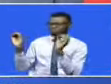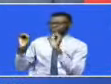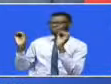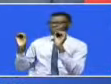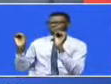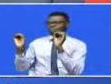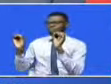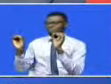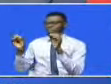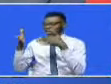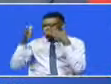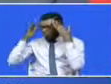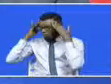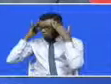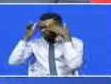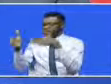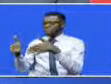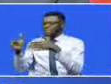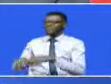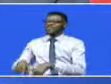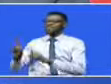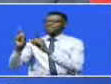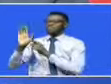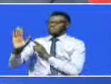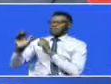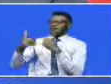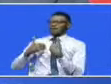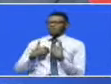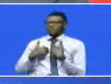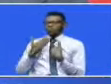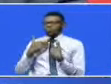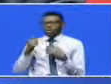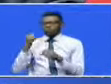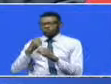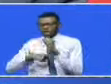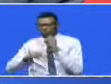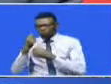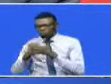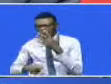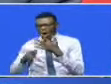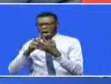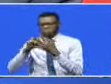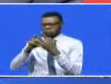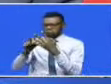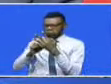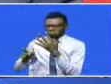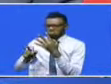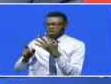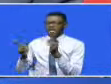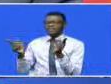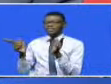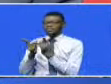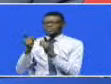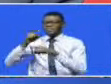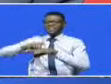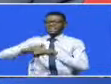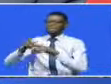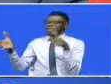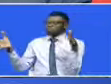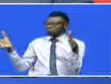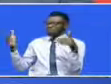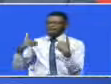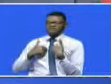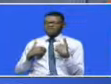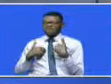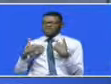on the commitments that they made, that they wanted to do the following things within a very short time frame.